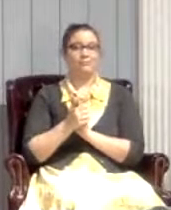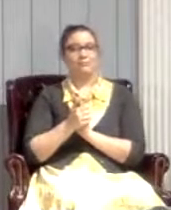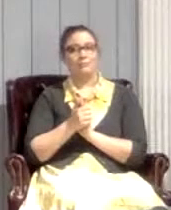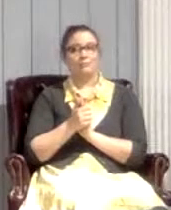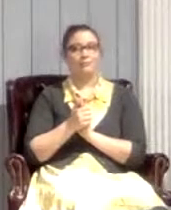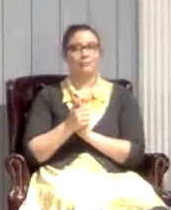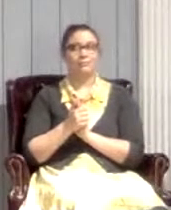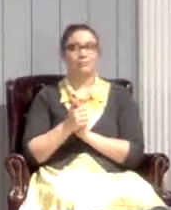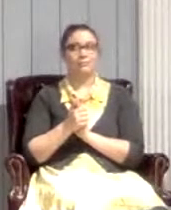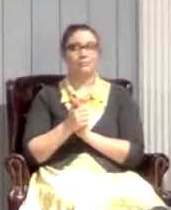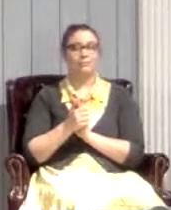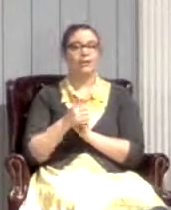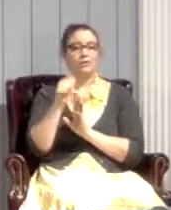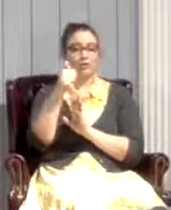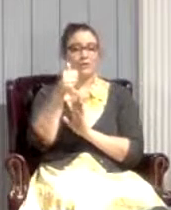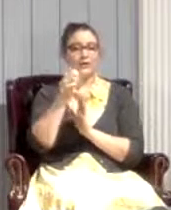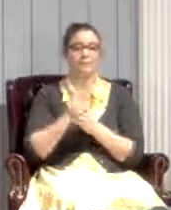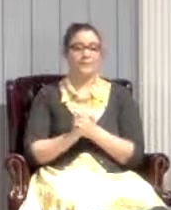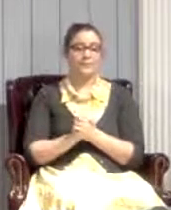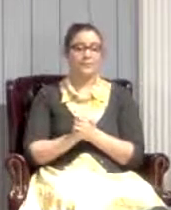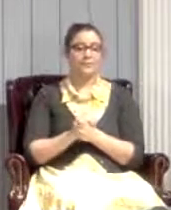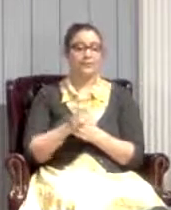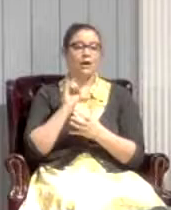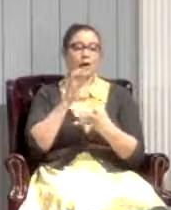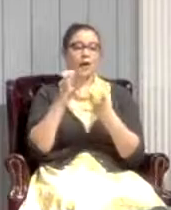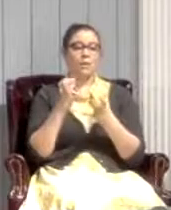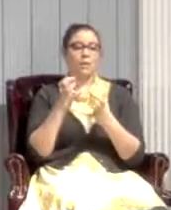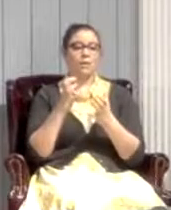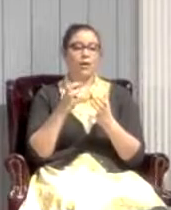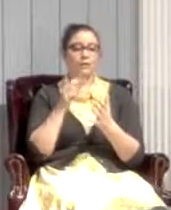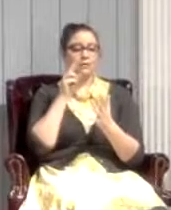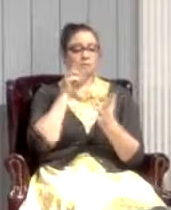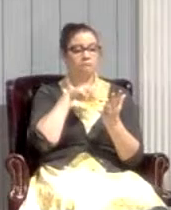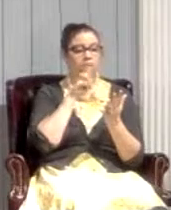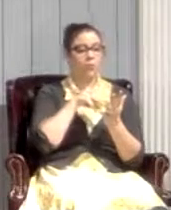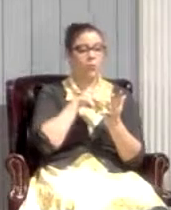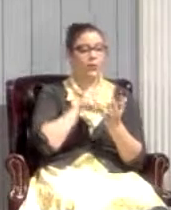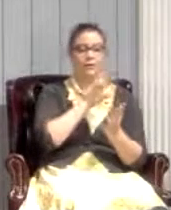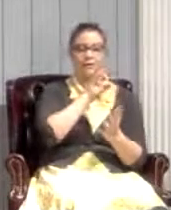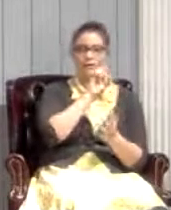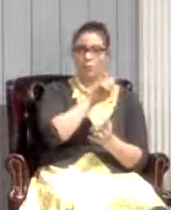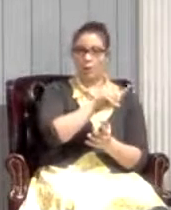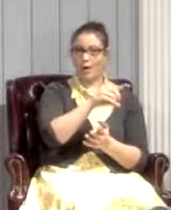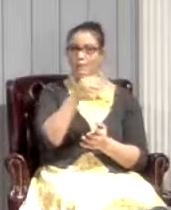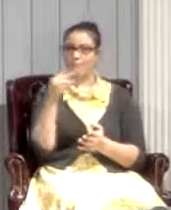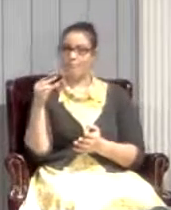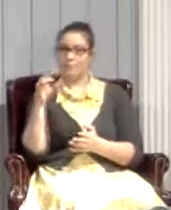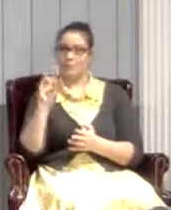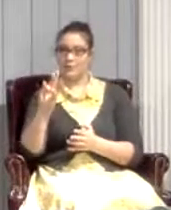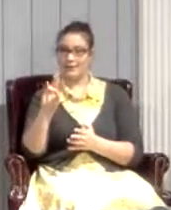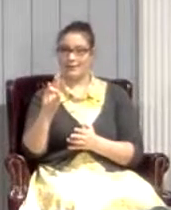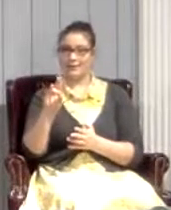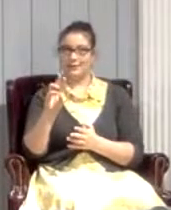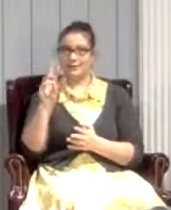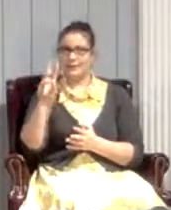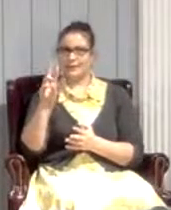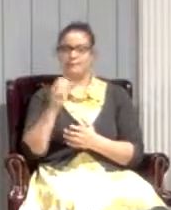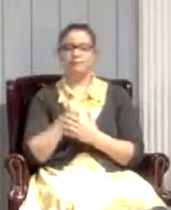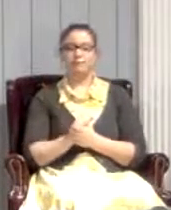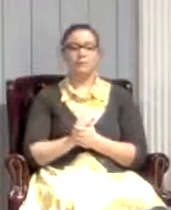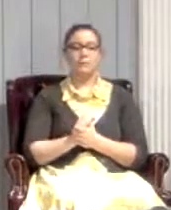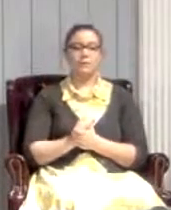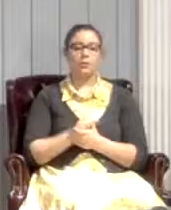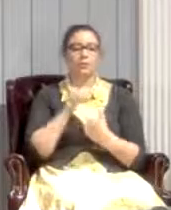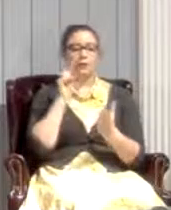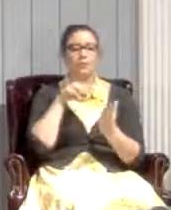2 Corinthians and chapter number 10. I want to read verses 1 through 6 this morning as we begin the Sunday school lesson today. We're going to be looking at